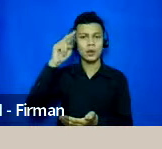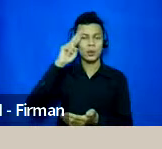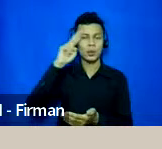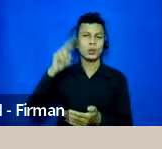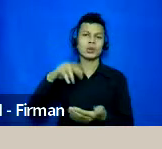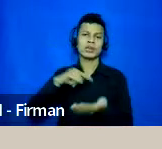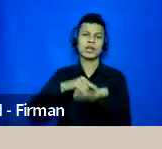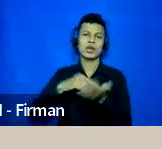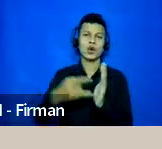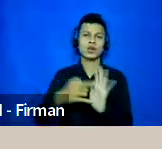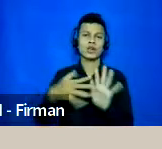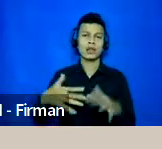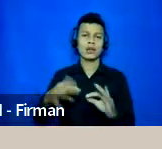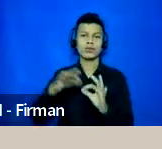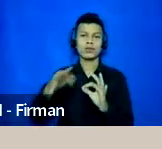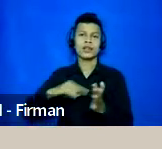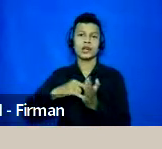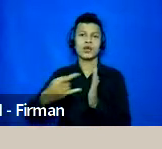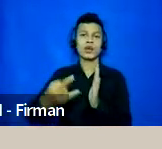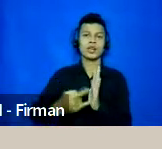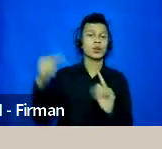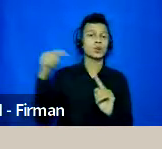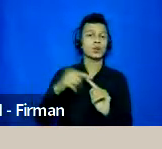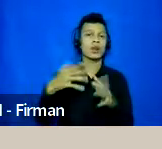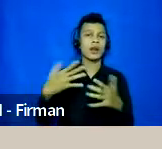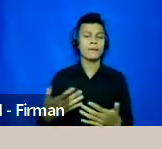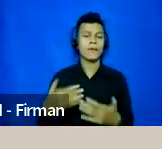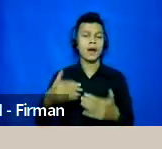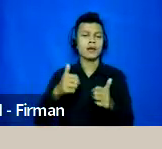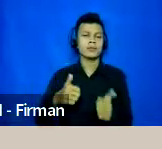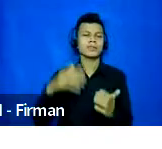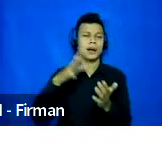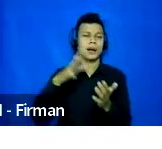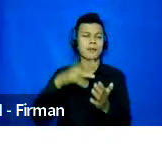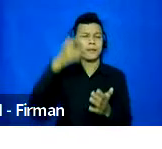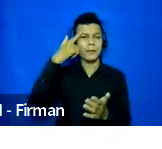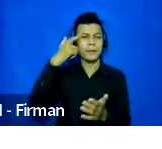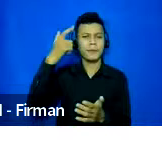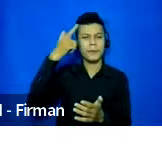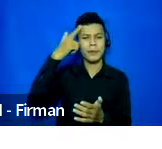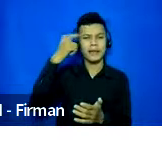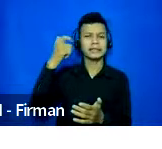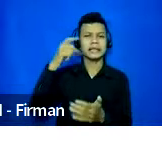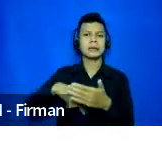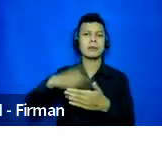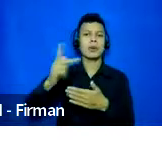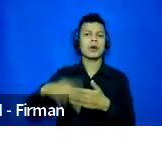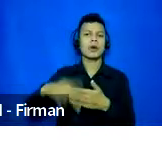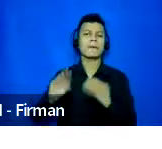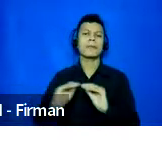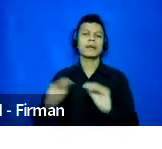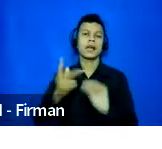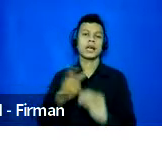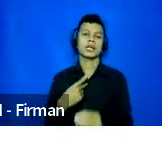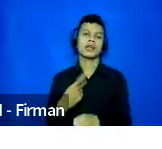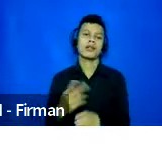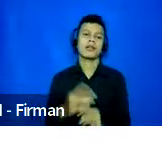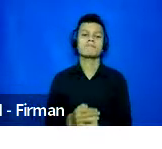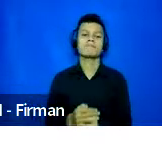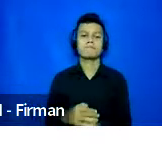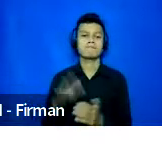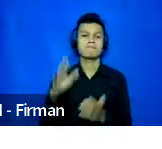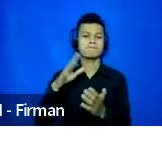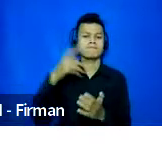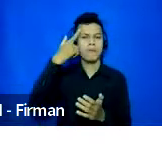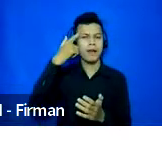to reach the most marginalized learners in our education programs. So what are these learnings?